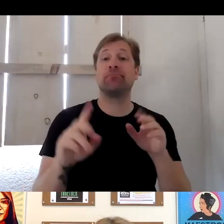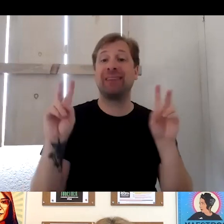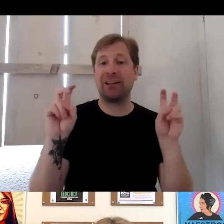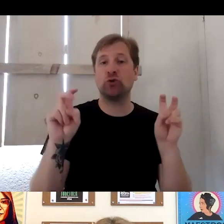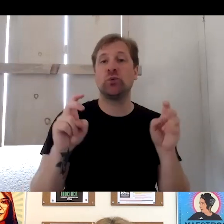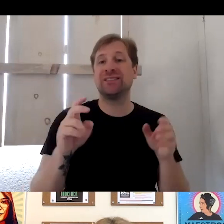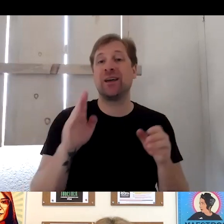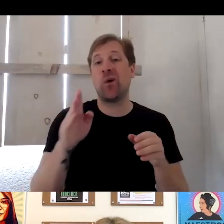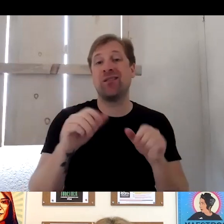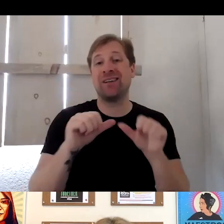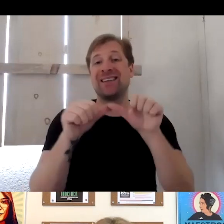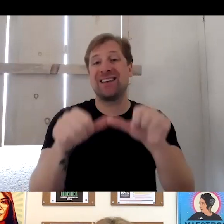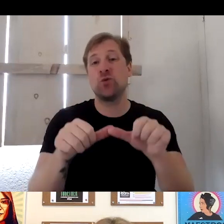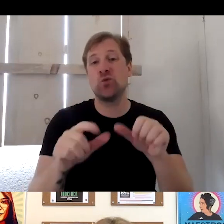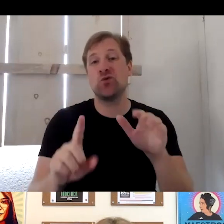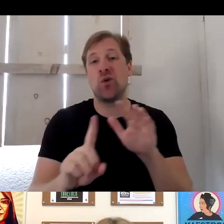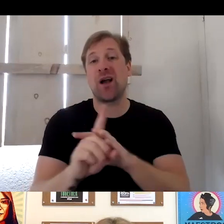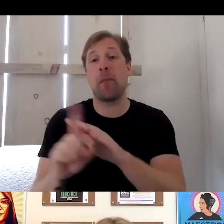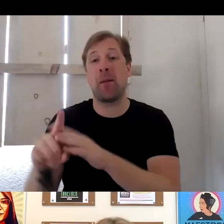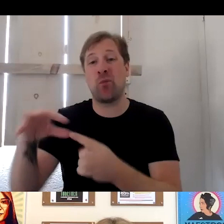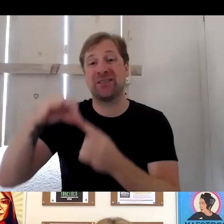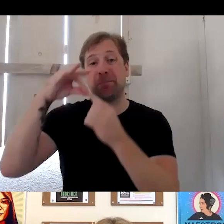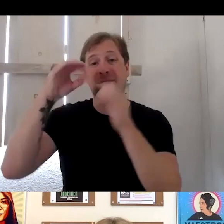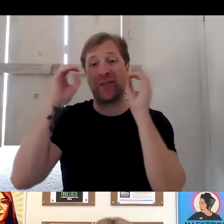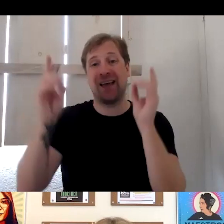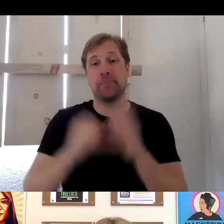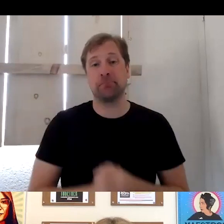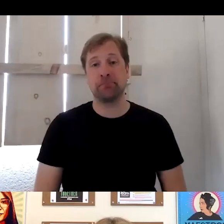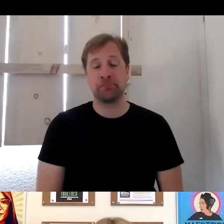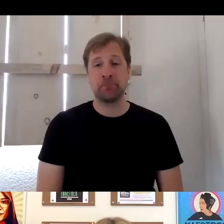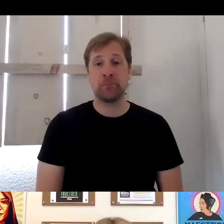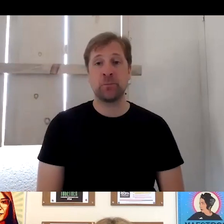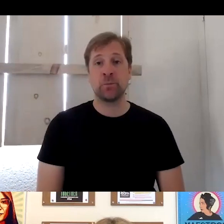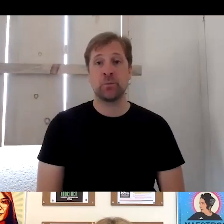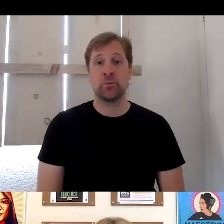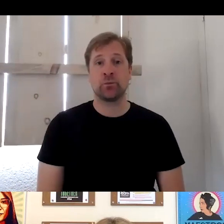to arise in special education.